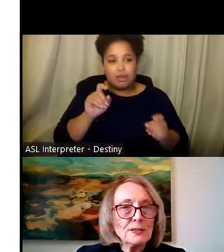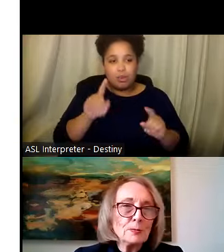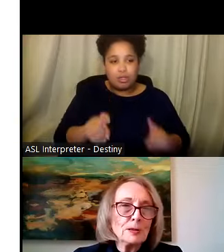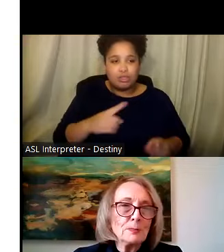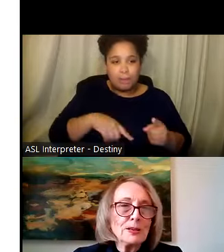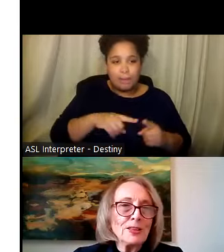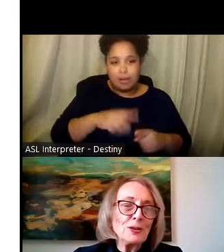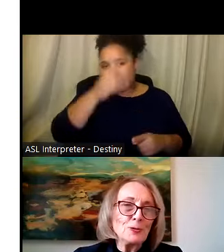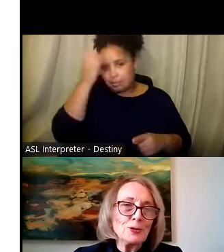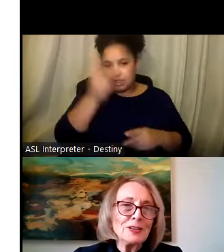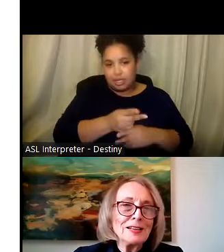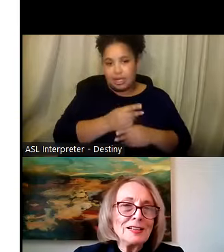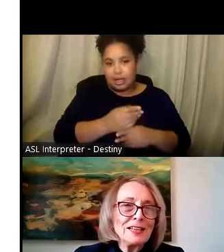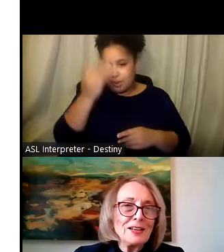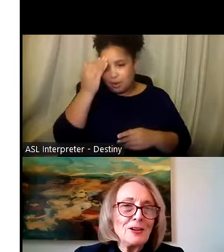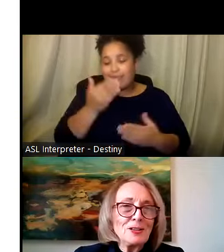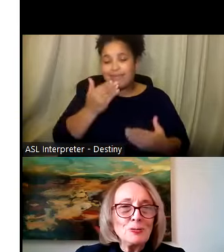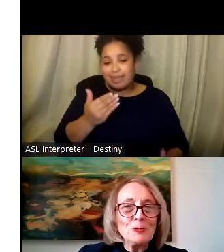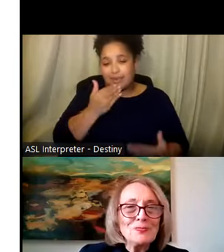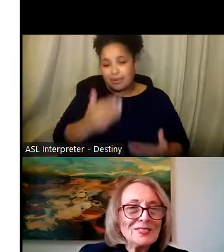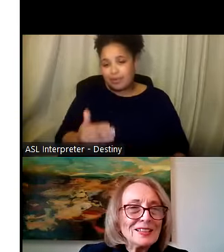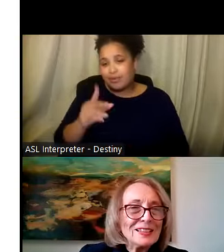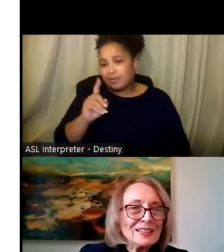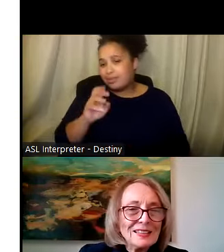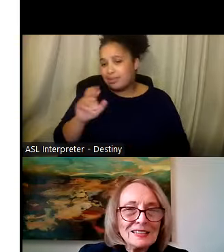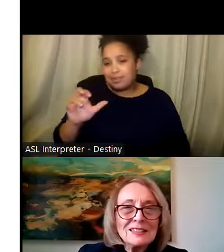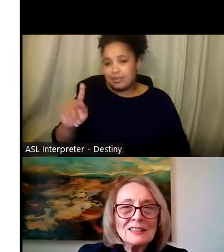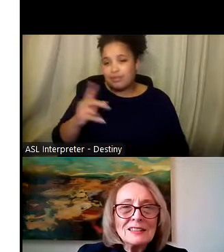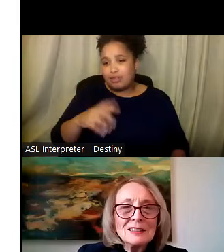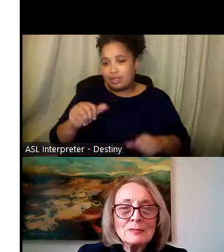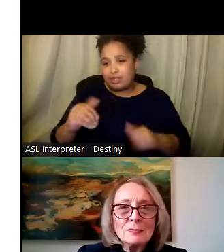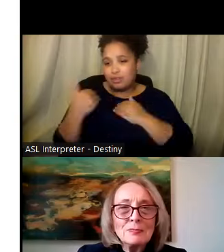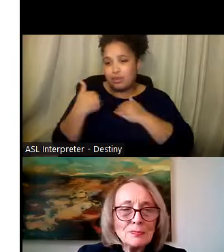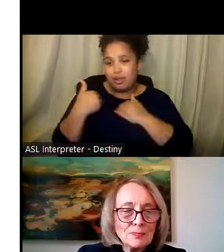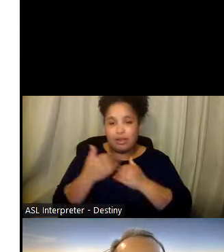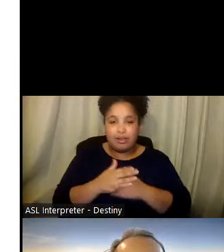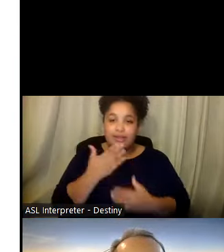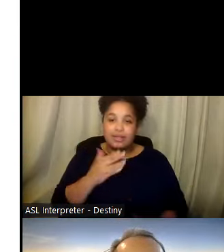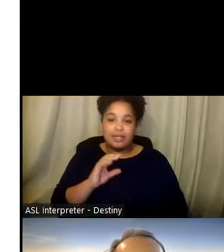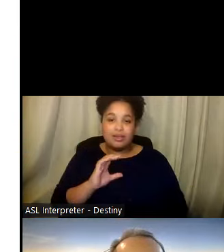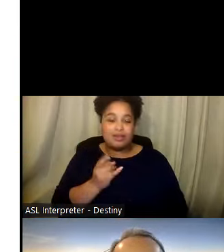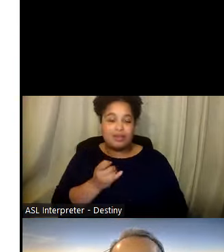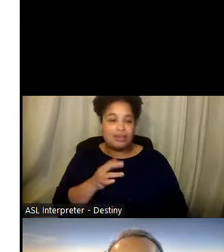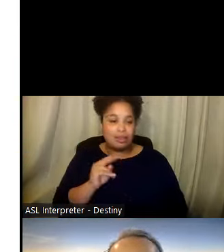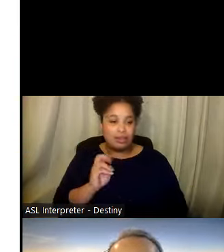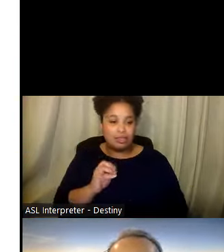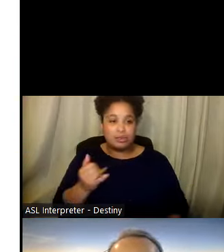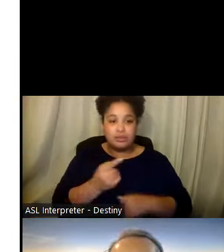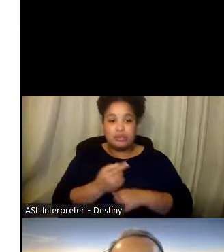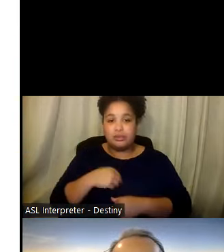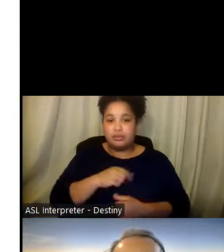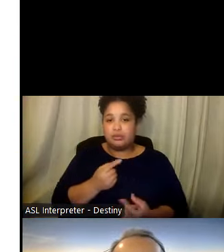to Derek with a big thank you for taking on this role. Thank you so much, Catherine. So today we